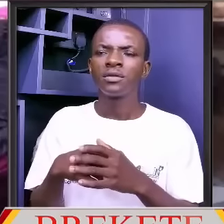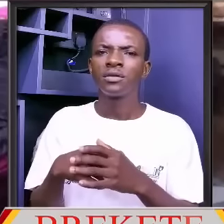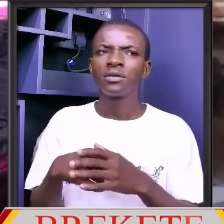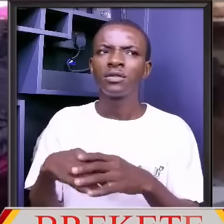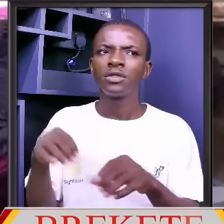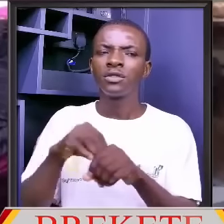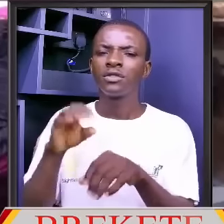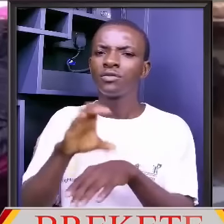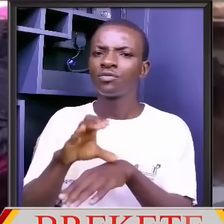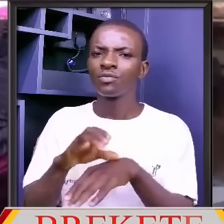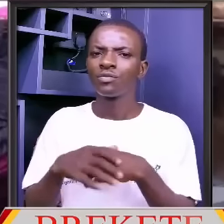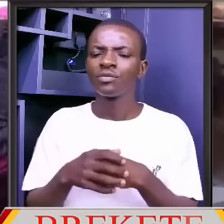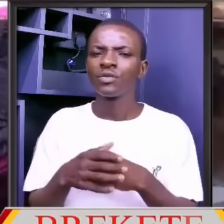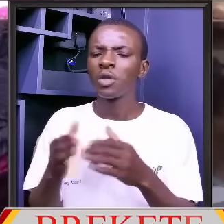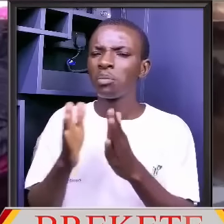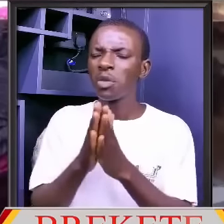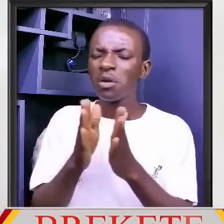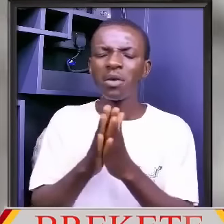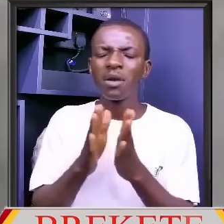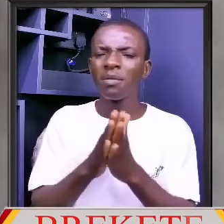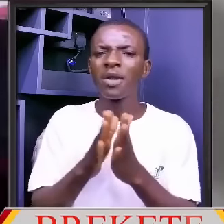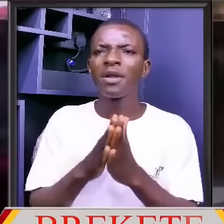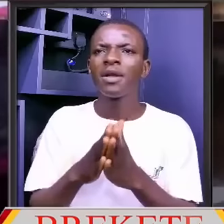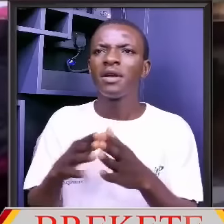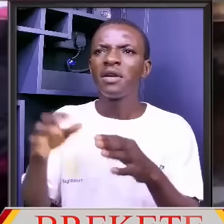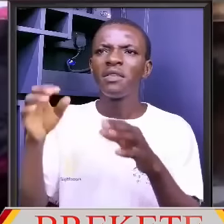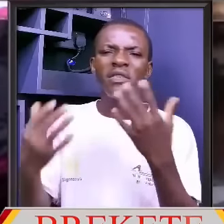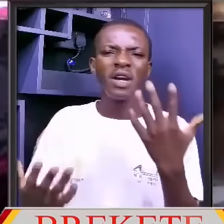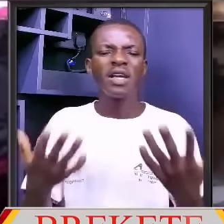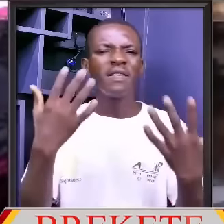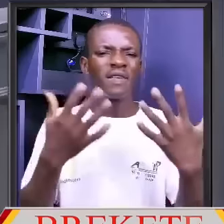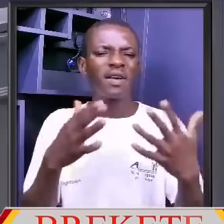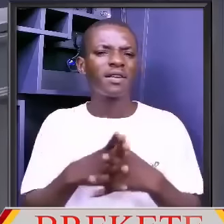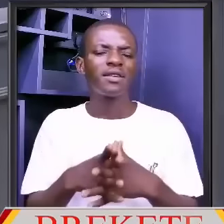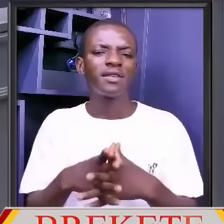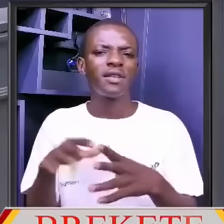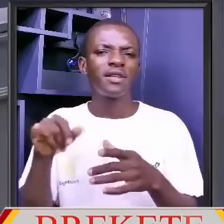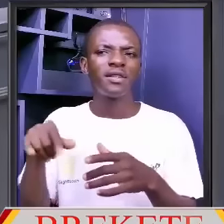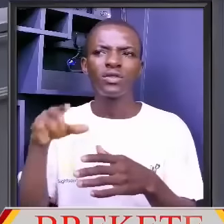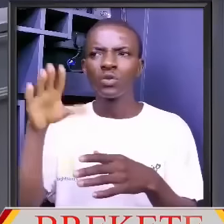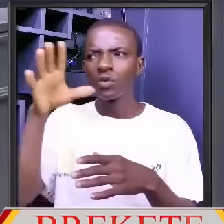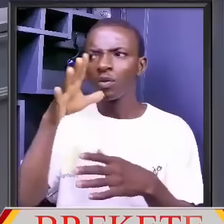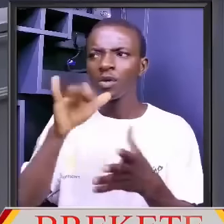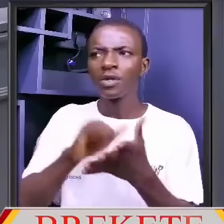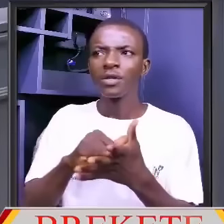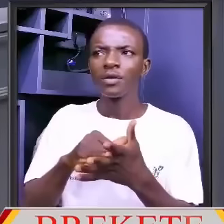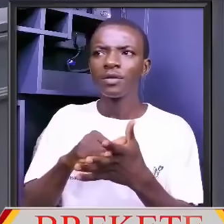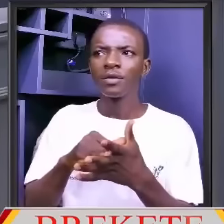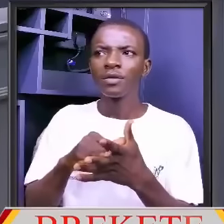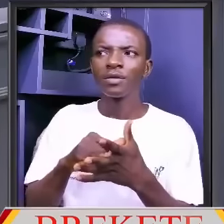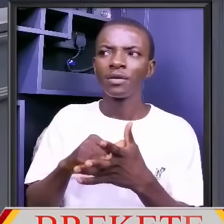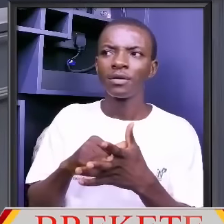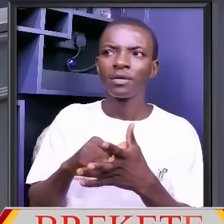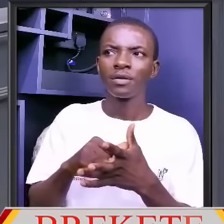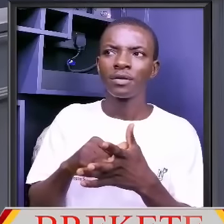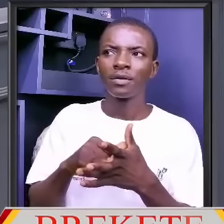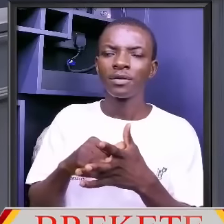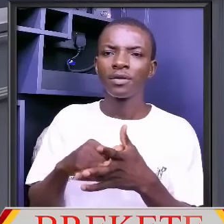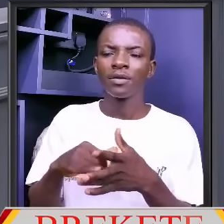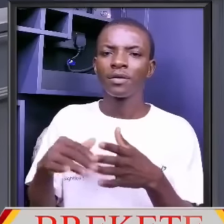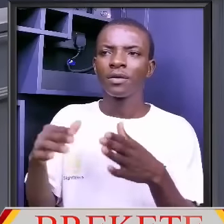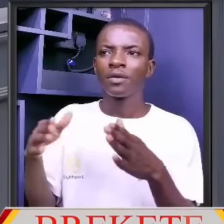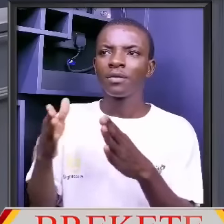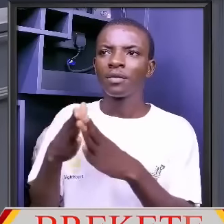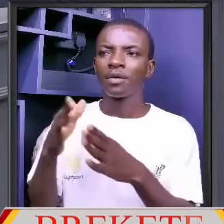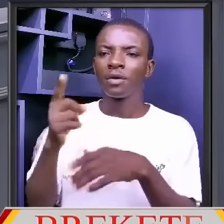Church. She go pray. Fire. And this woman where they pray fire. So if they break, now me go